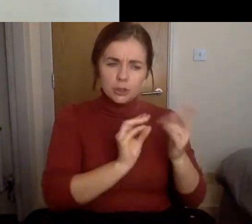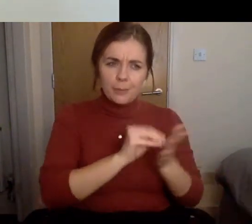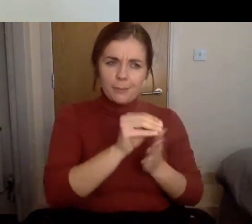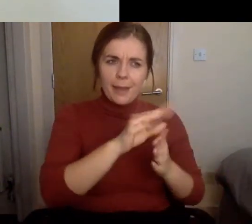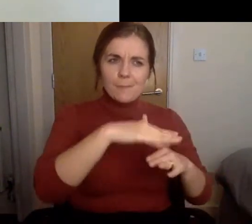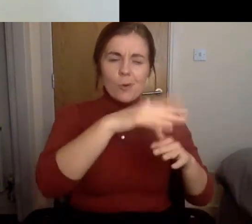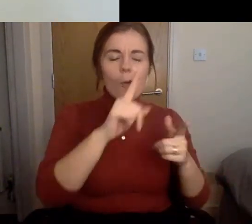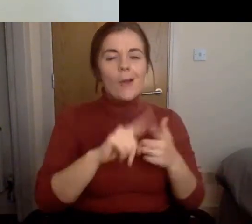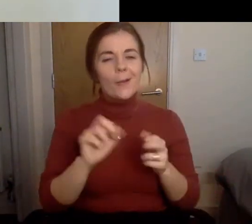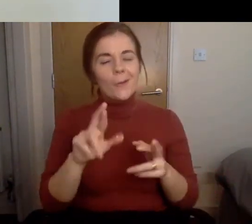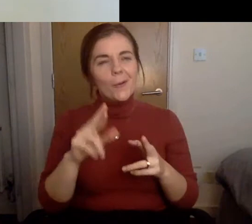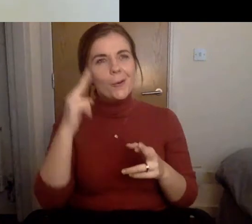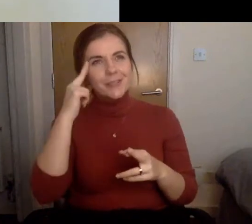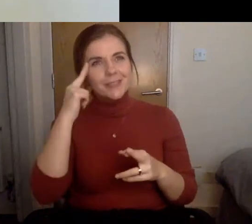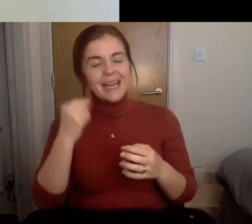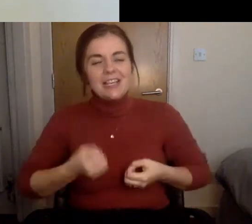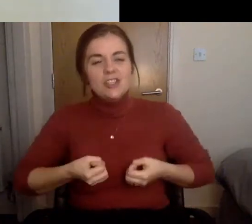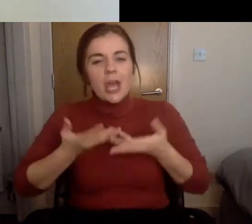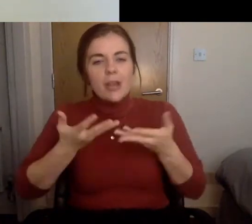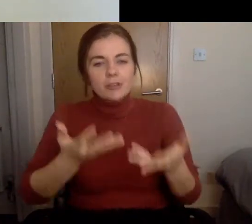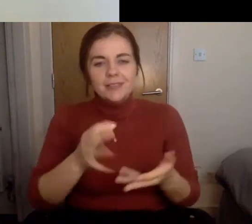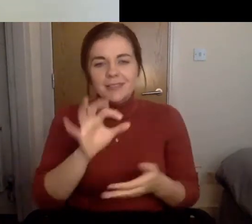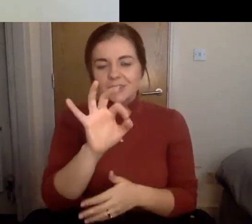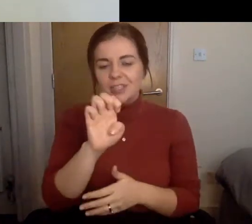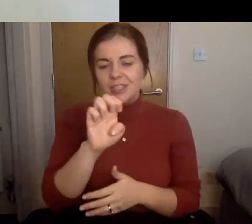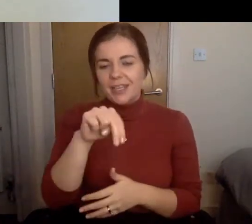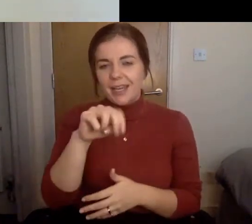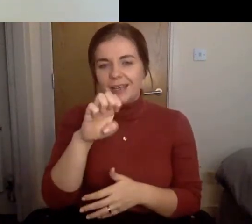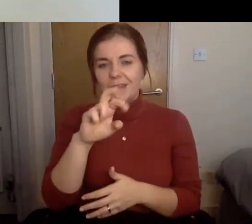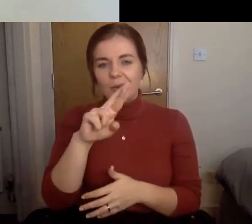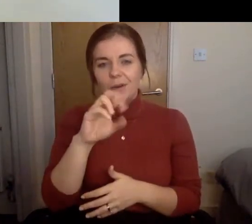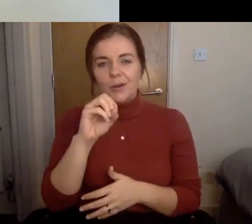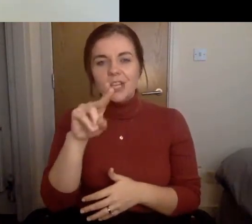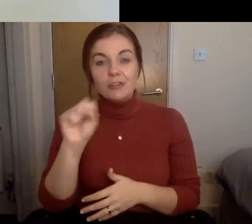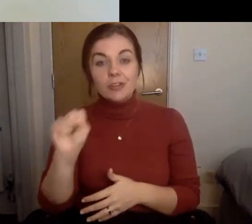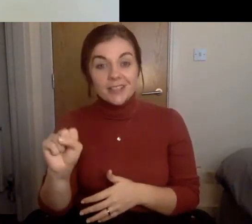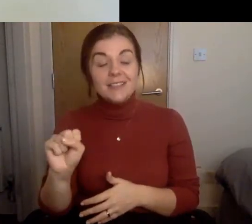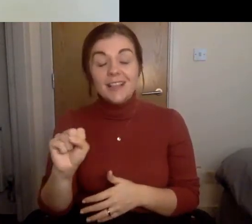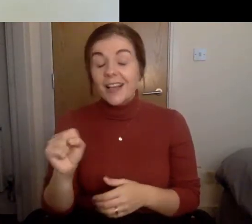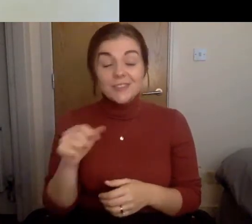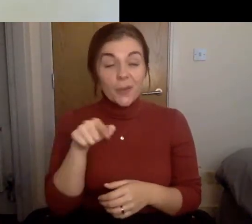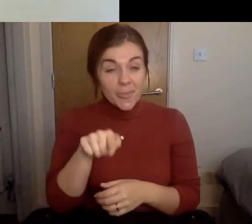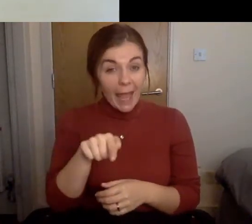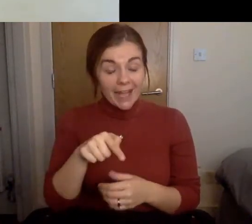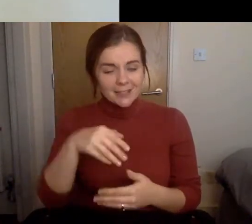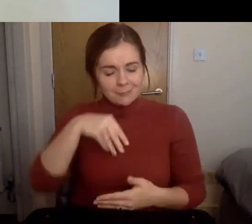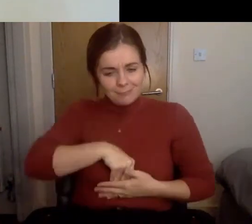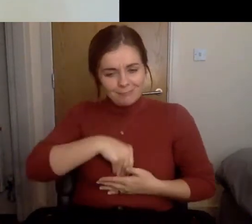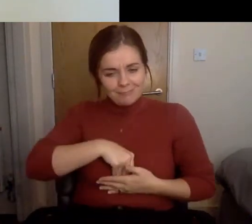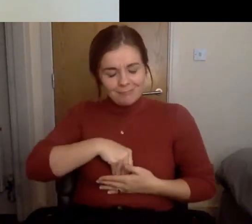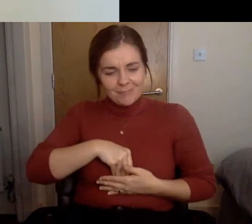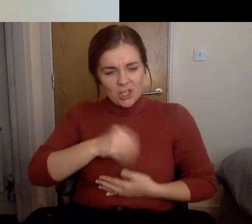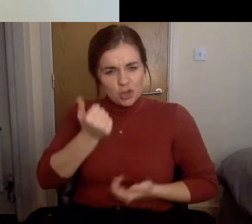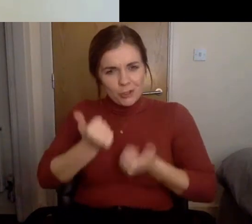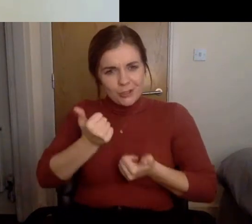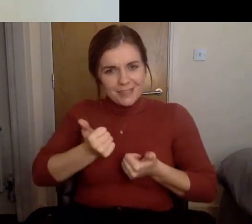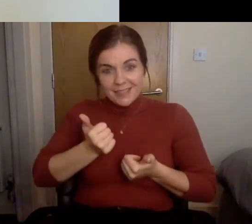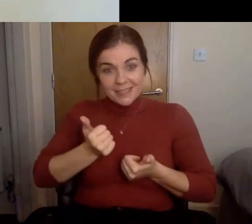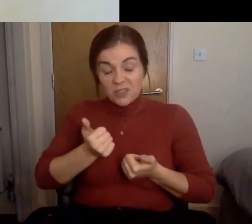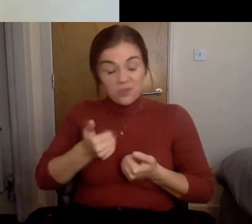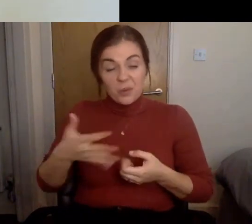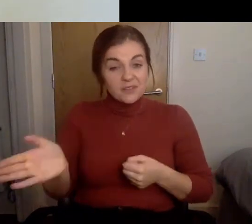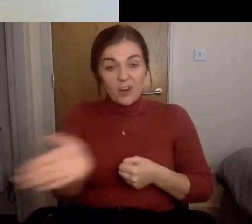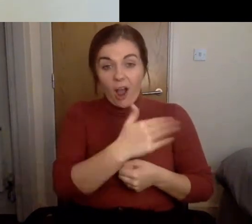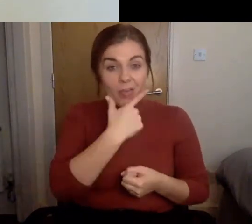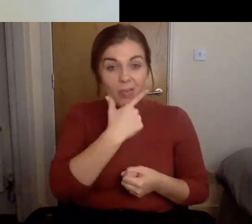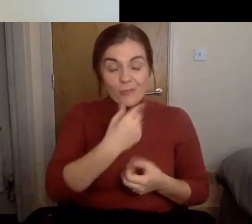So that was a very basic foundation of justice, which all of my boys had, regardless of their religious tradition or none. So